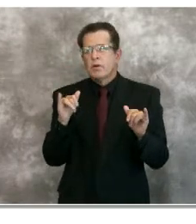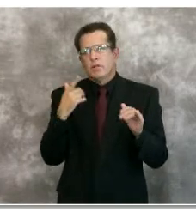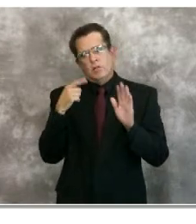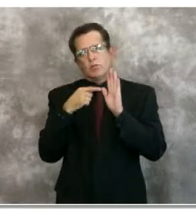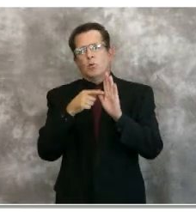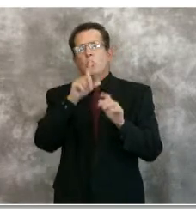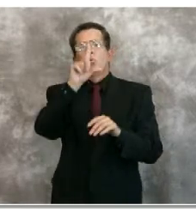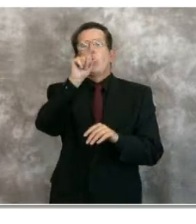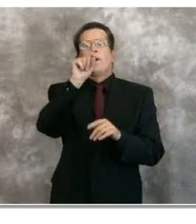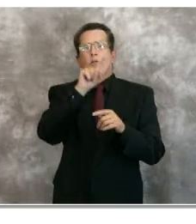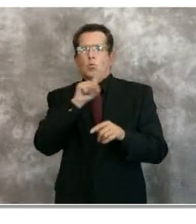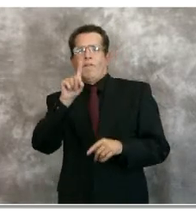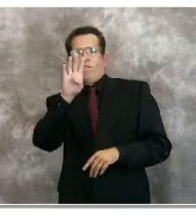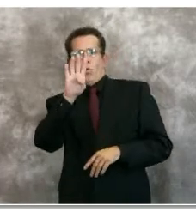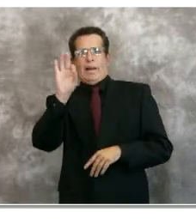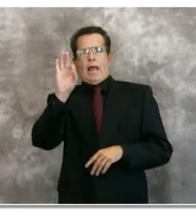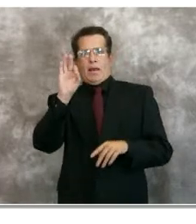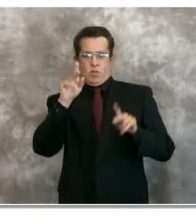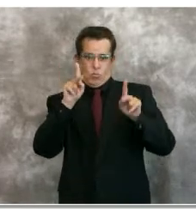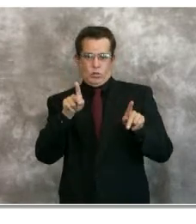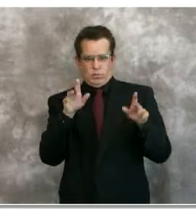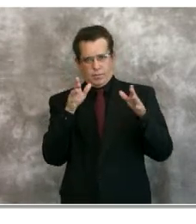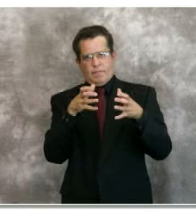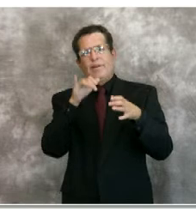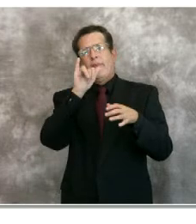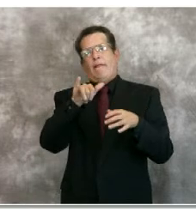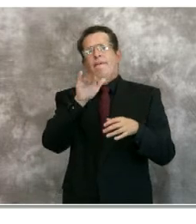to 49-year-old age group remains at